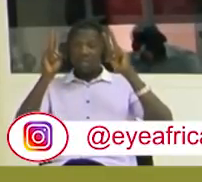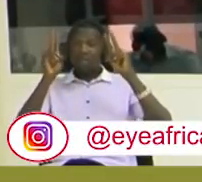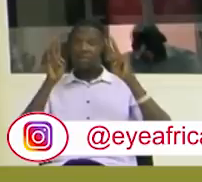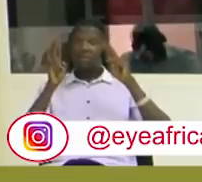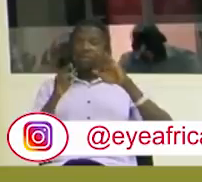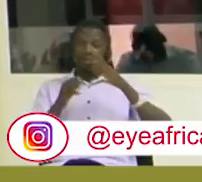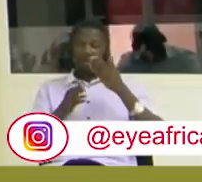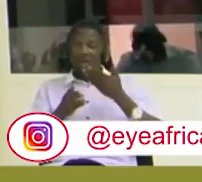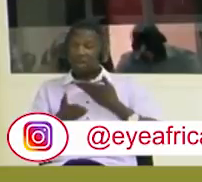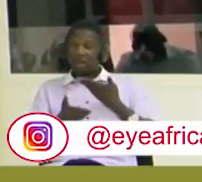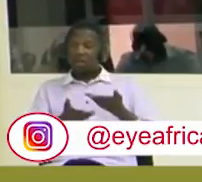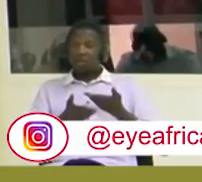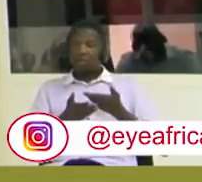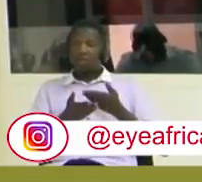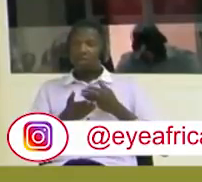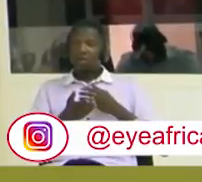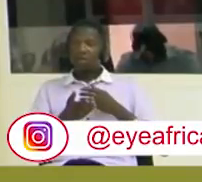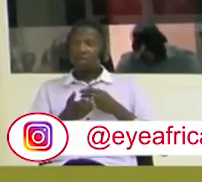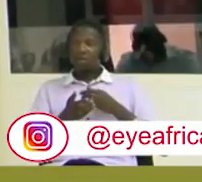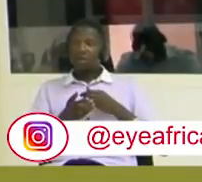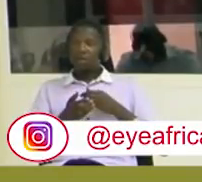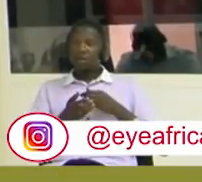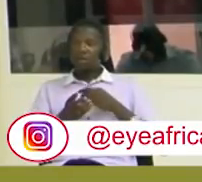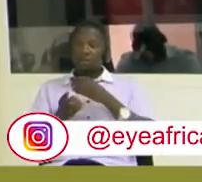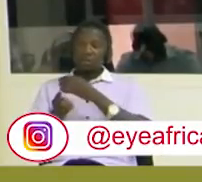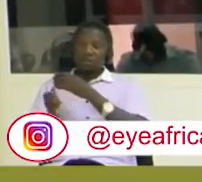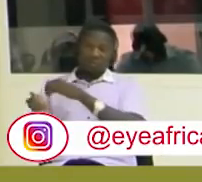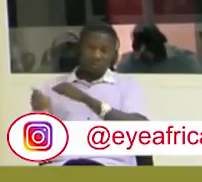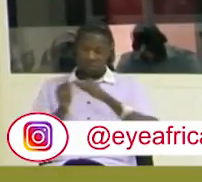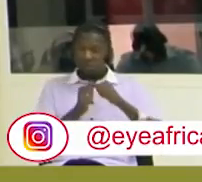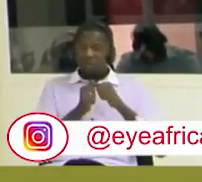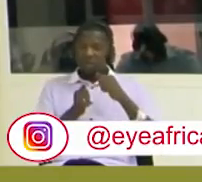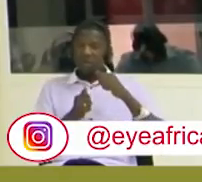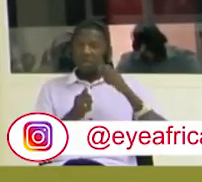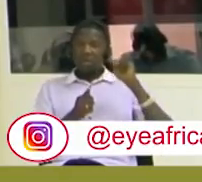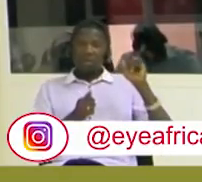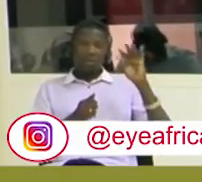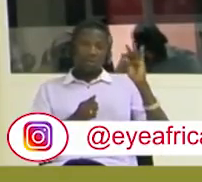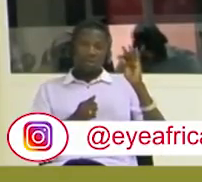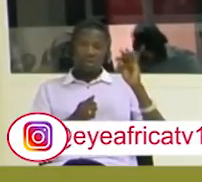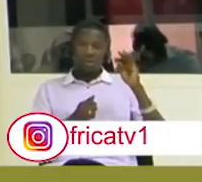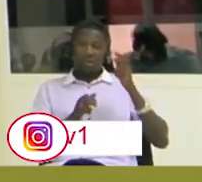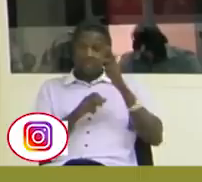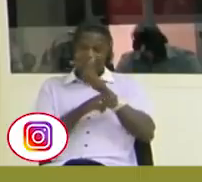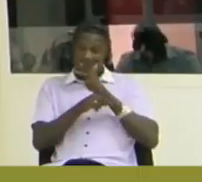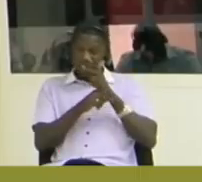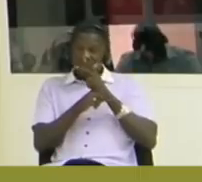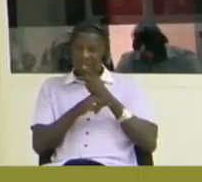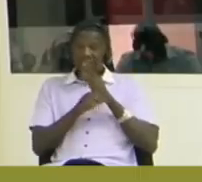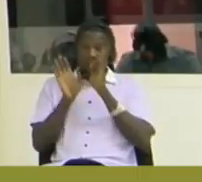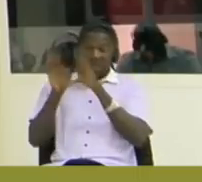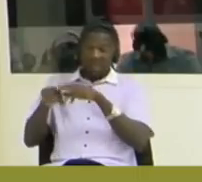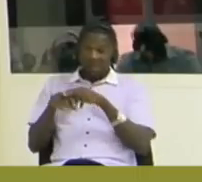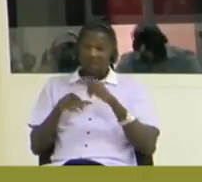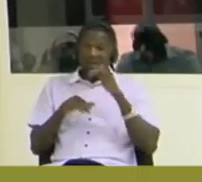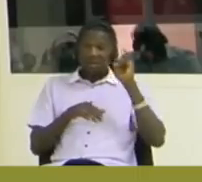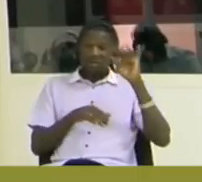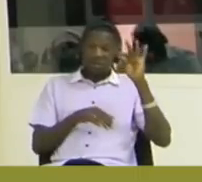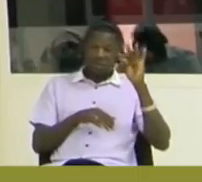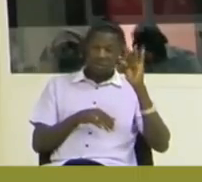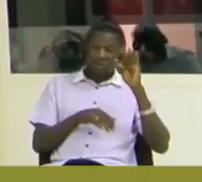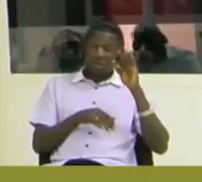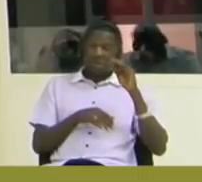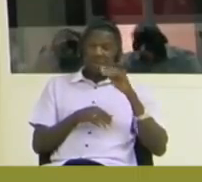have withdrawn Yankuba's guards and leave Yankuba unattended, and for